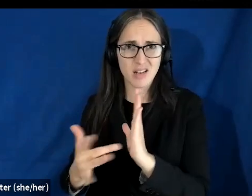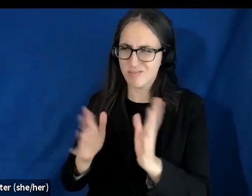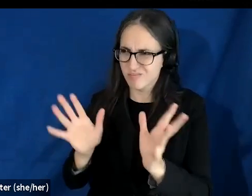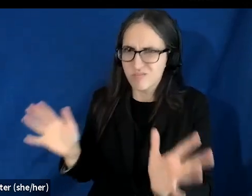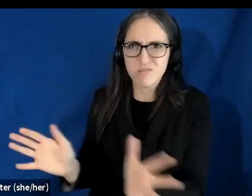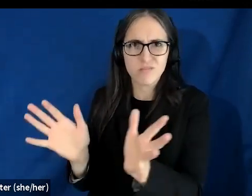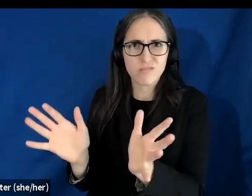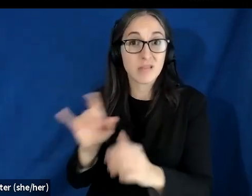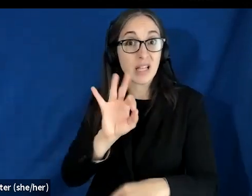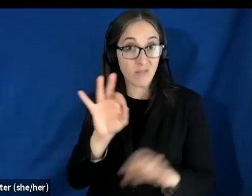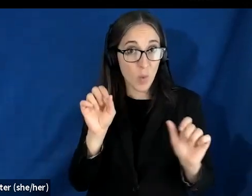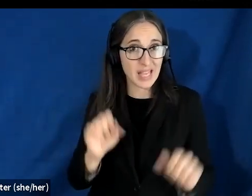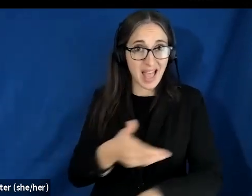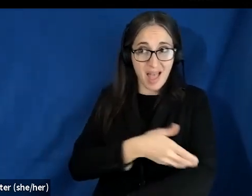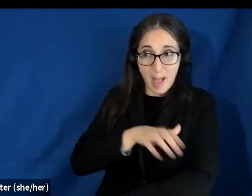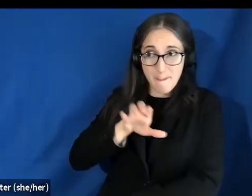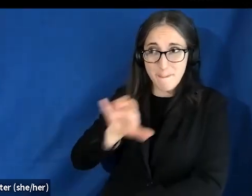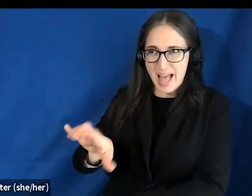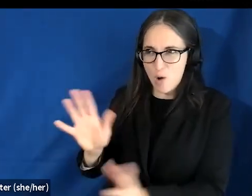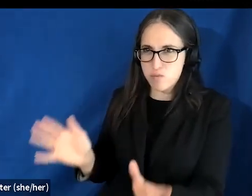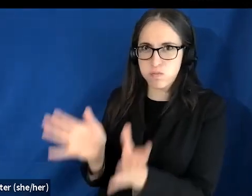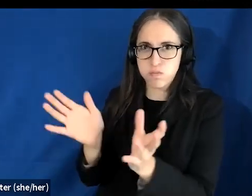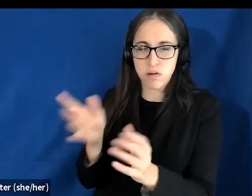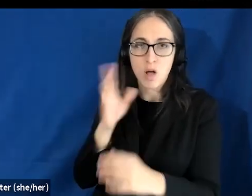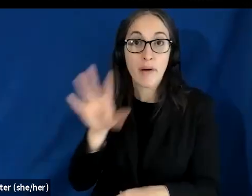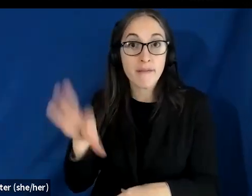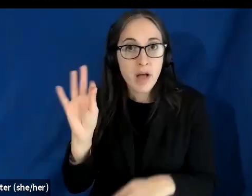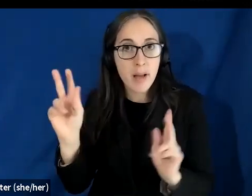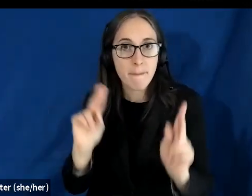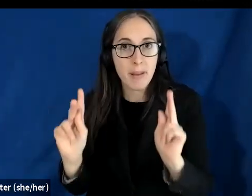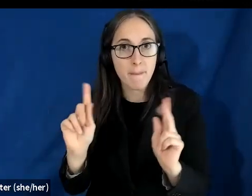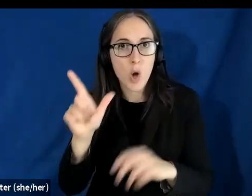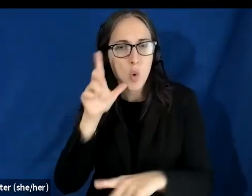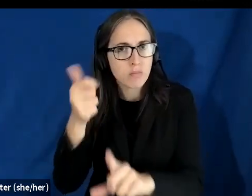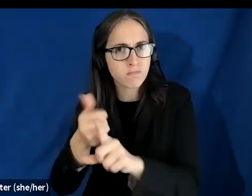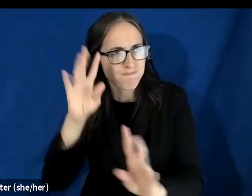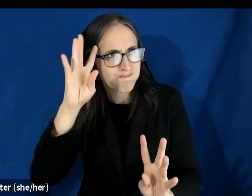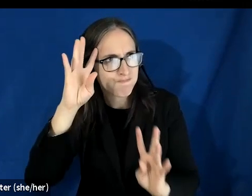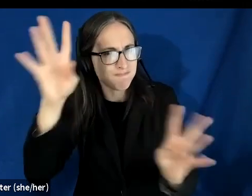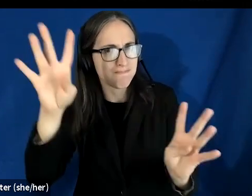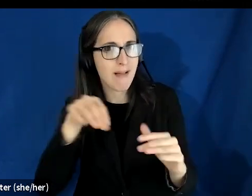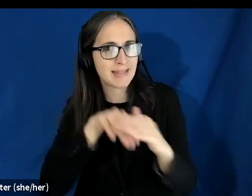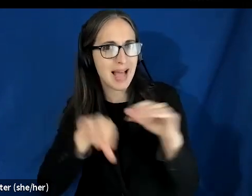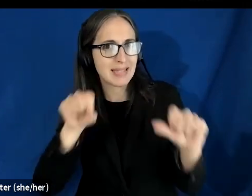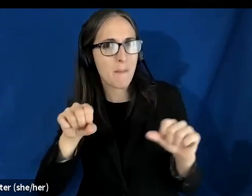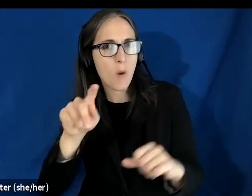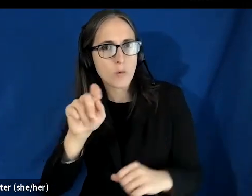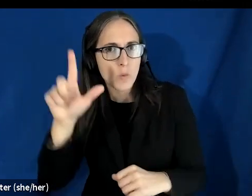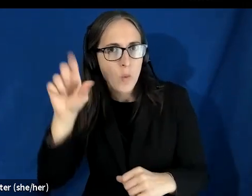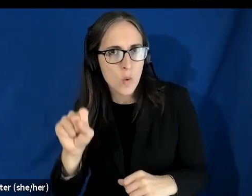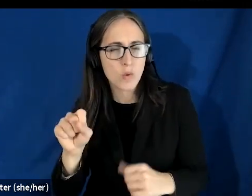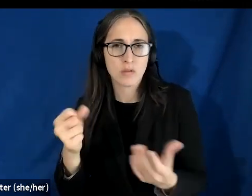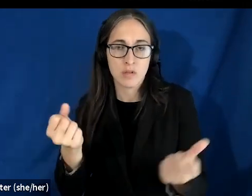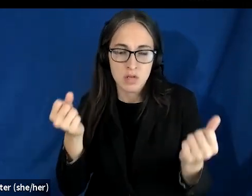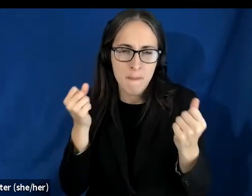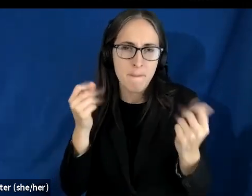that, then we will find those folks who will create those accessible tools that millions and millions of other disabled